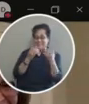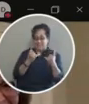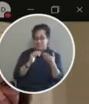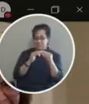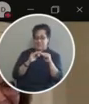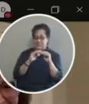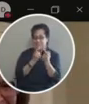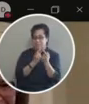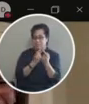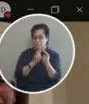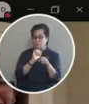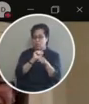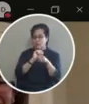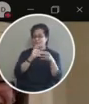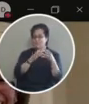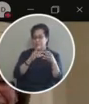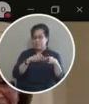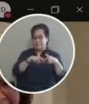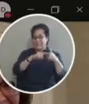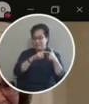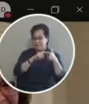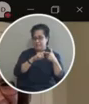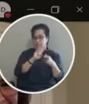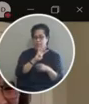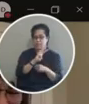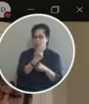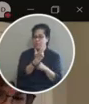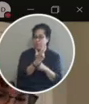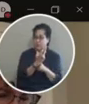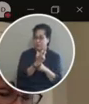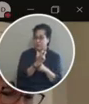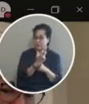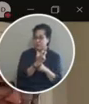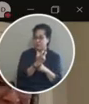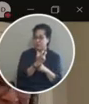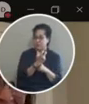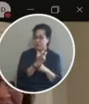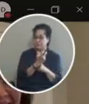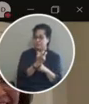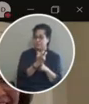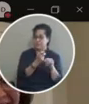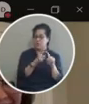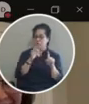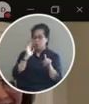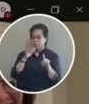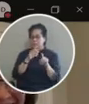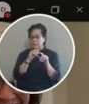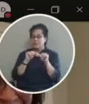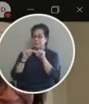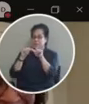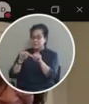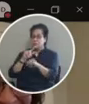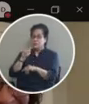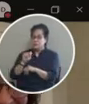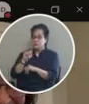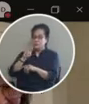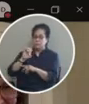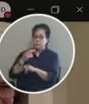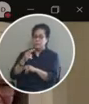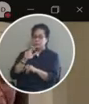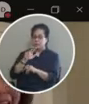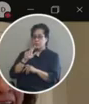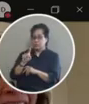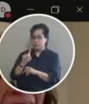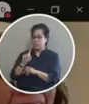recess at 4:13 p.m. and will convene on Tuesday, March